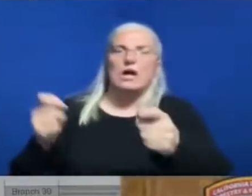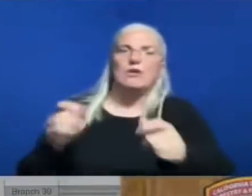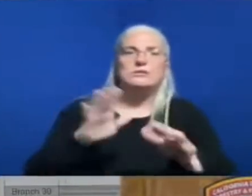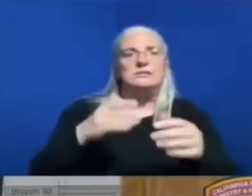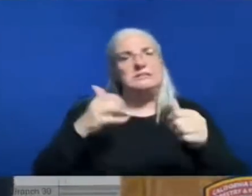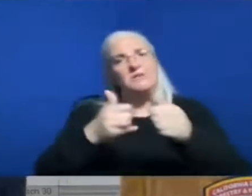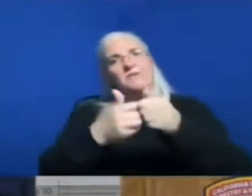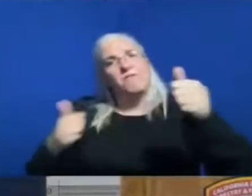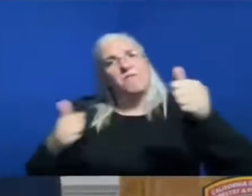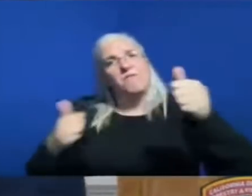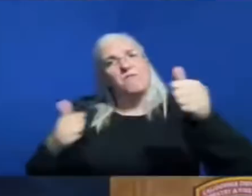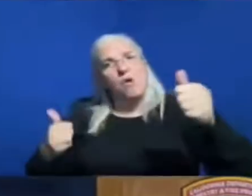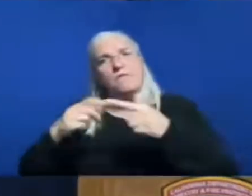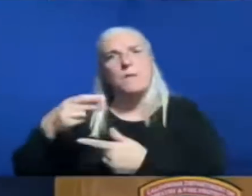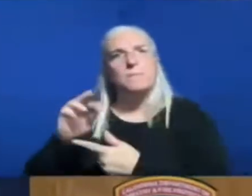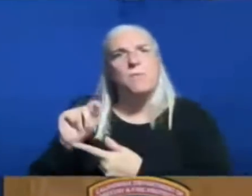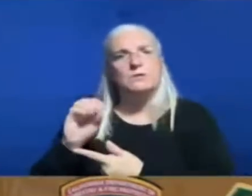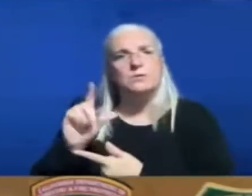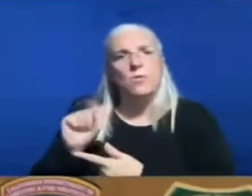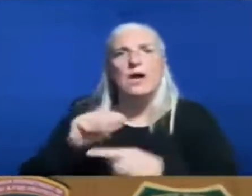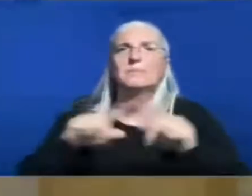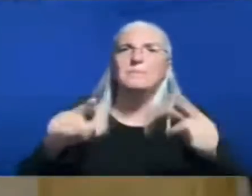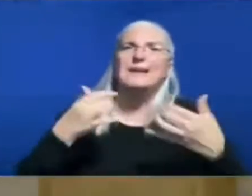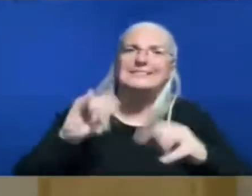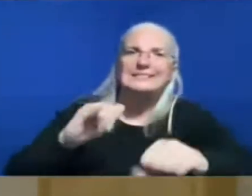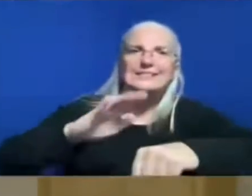it has to be mentioned. So thank you.